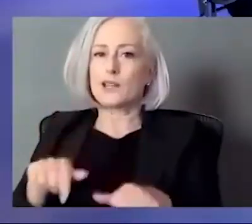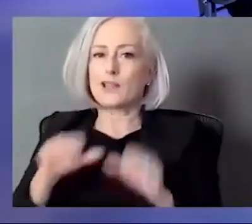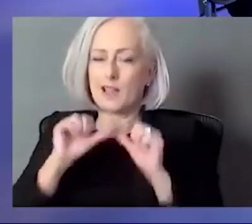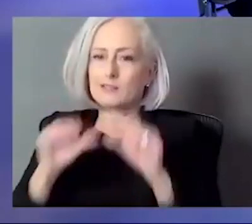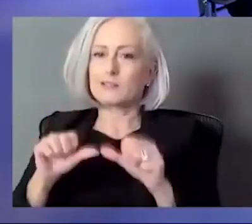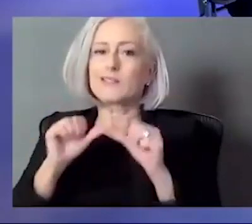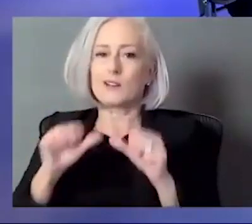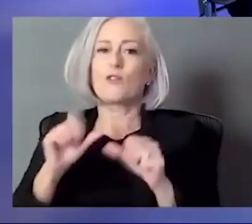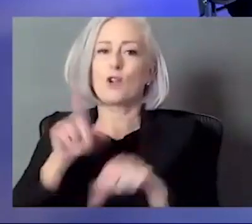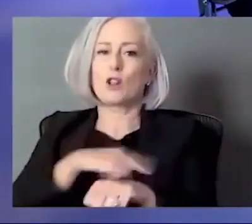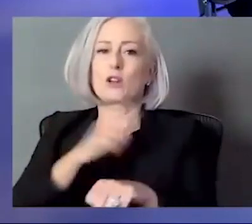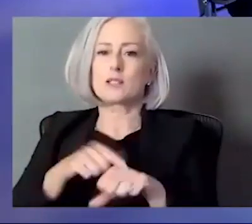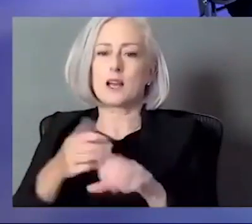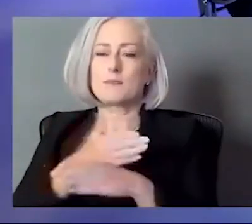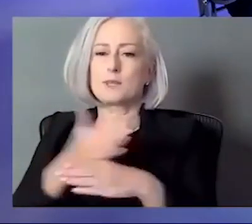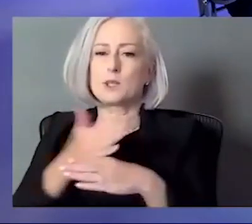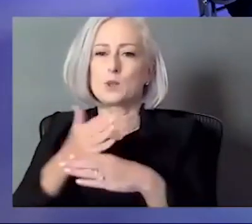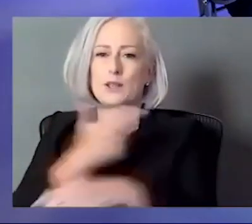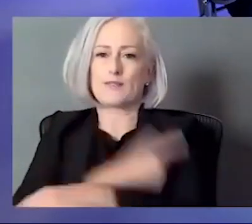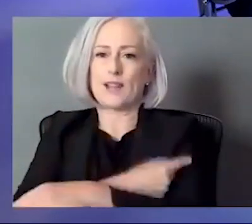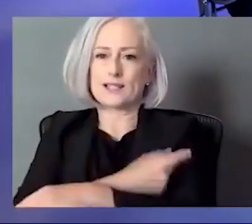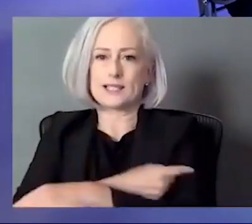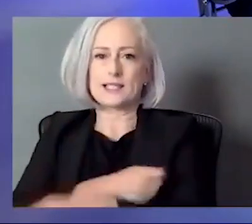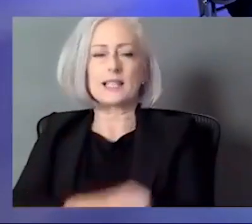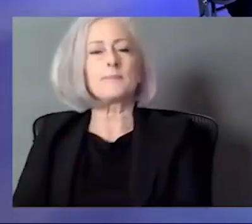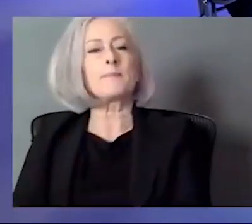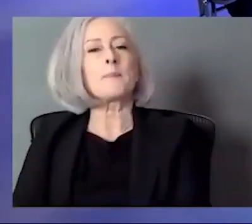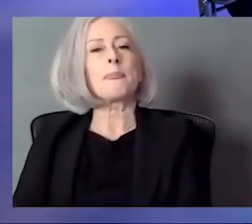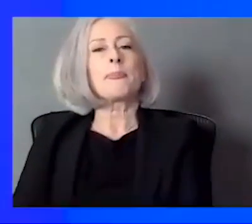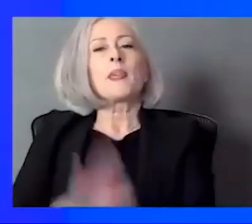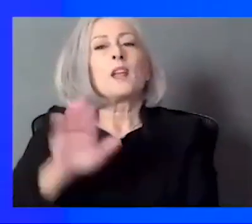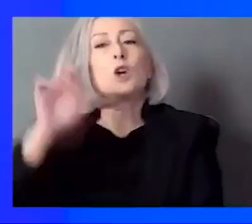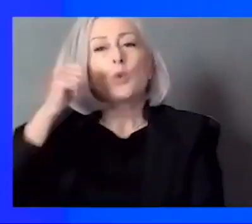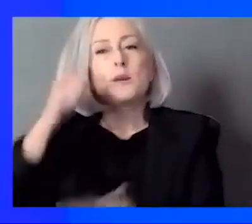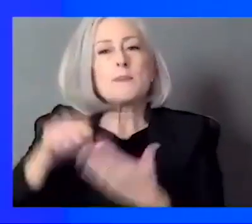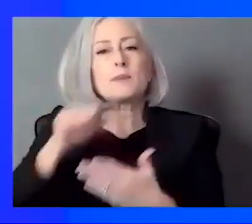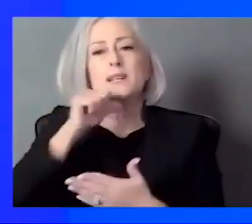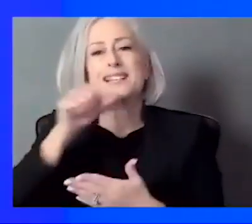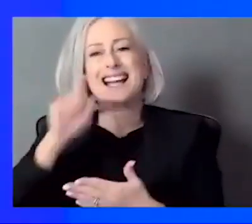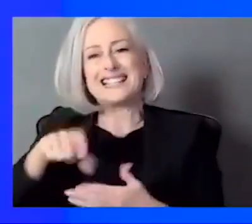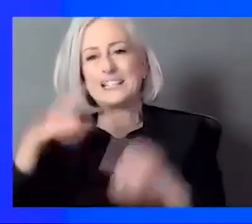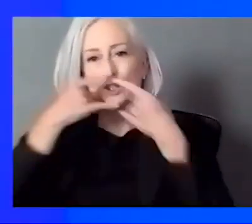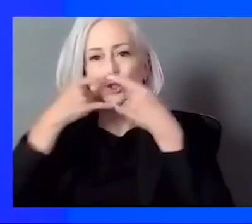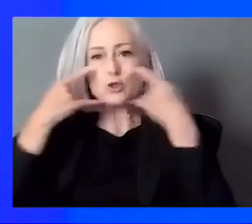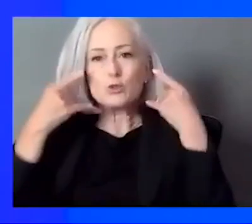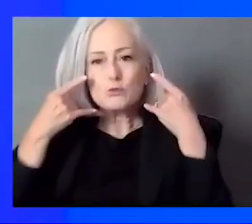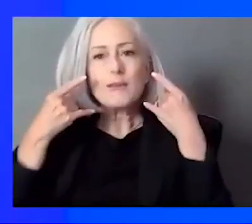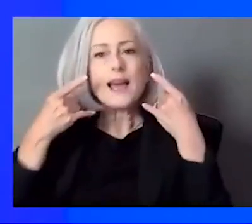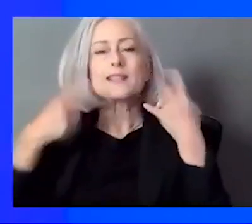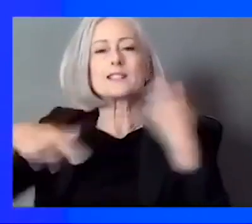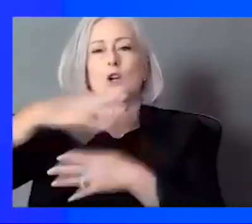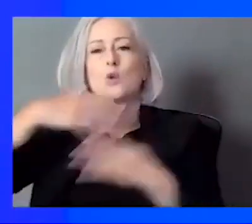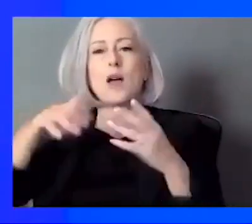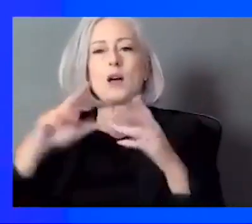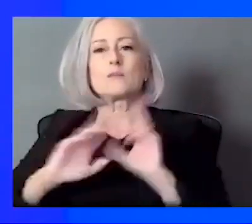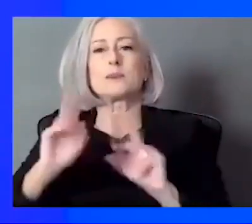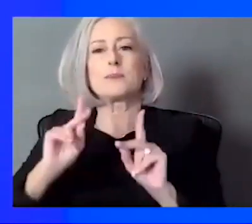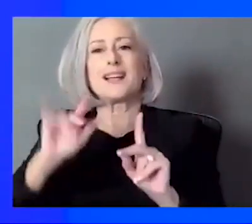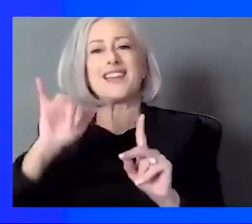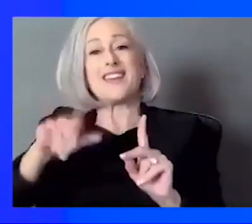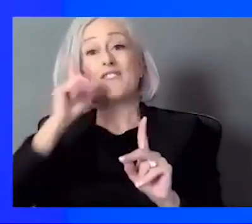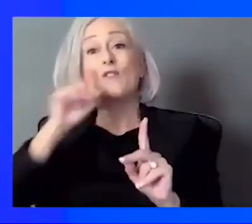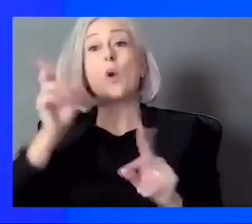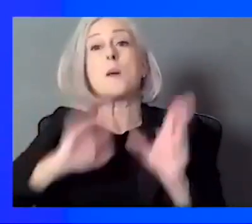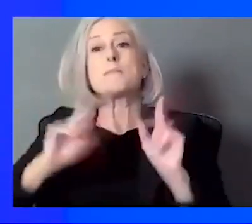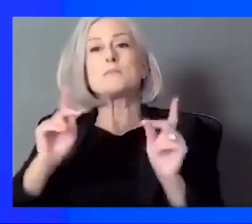remember, the issues about not having to mask if you're doing things and around other people, those are for fully vaccinated people. So again, we know children